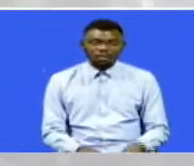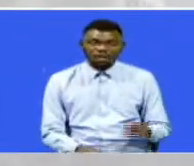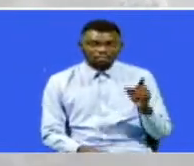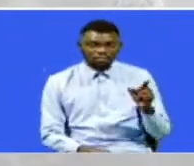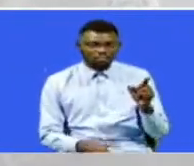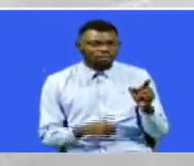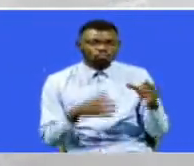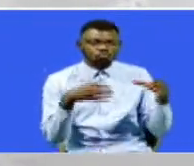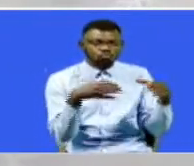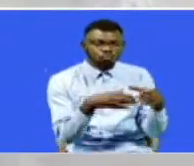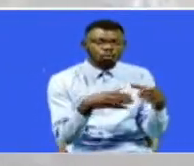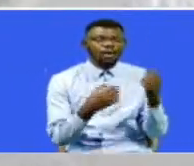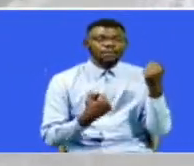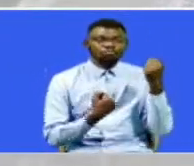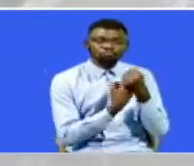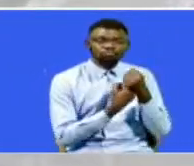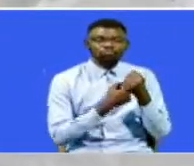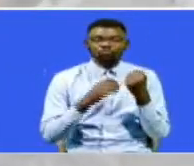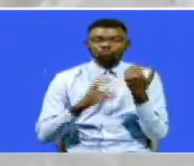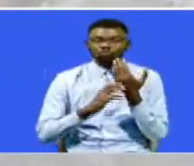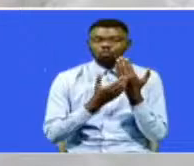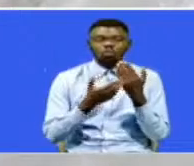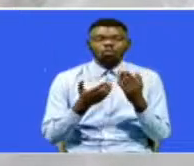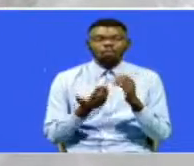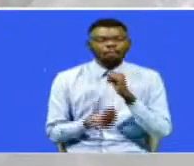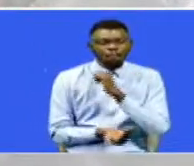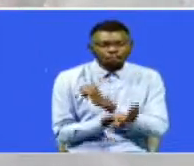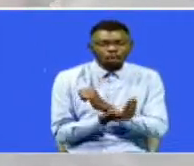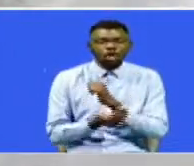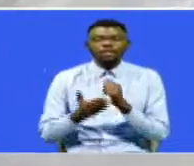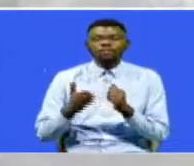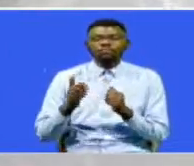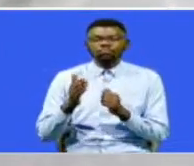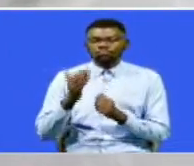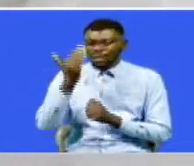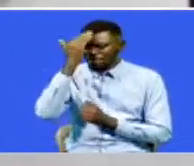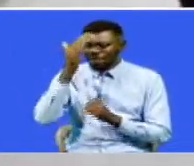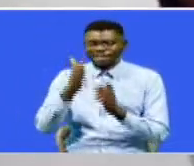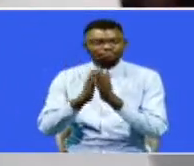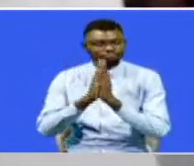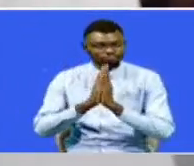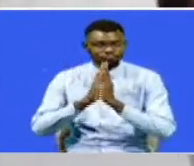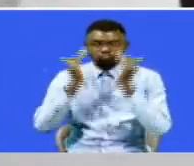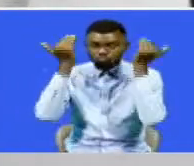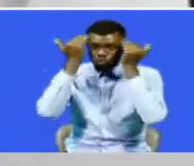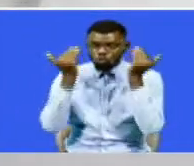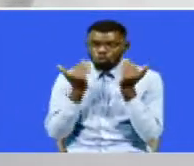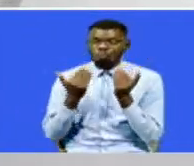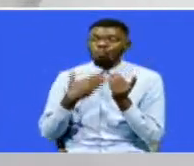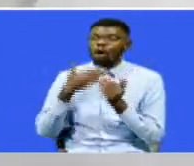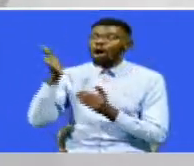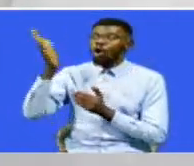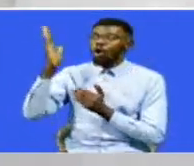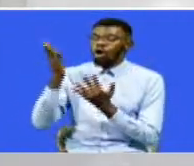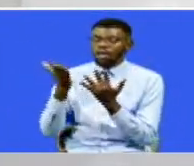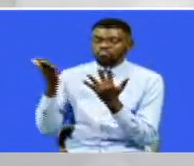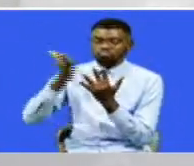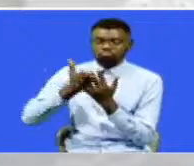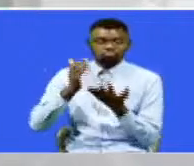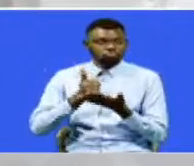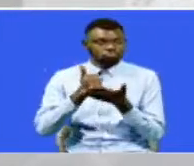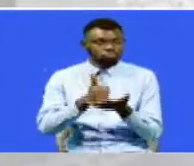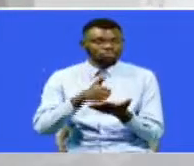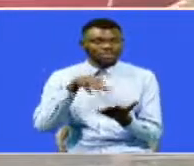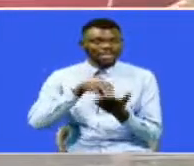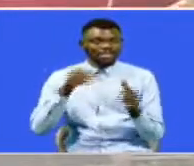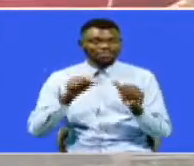Sonko's supporters had Monday morning held a prayer session in the court seeking divine intervention in their case. Sonko's case will